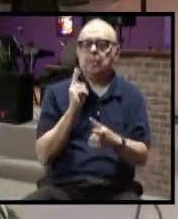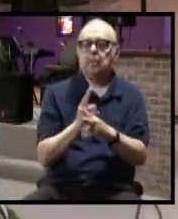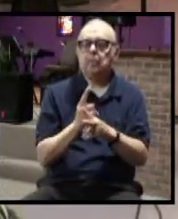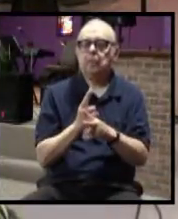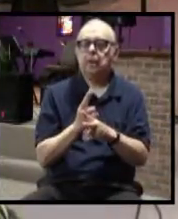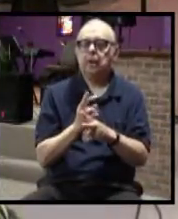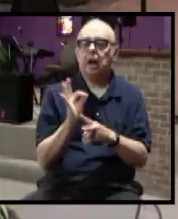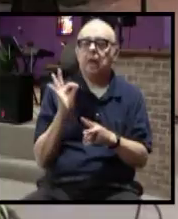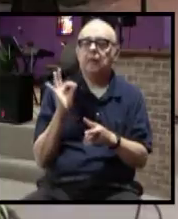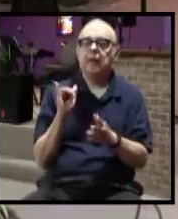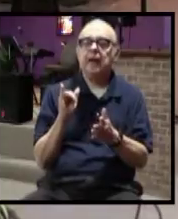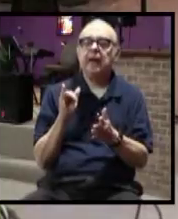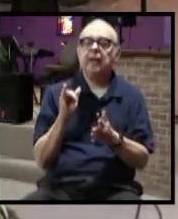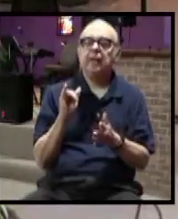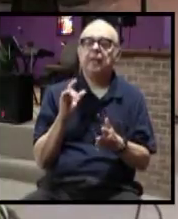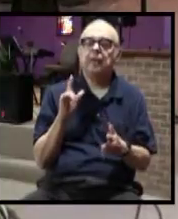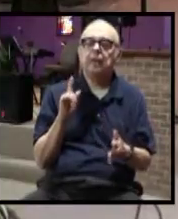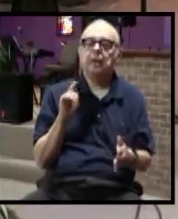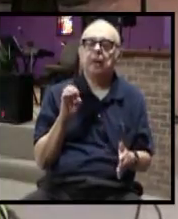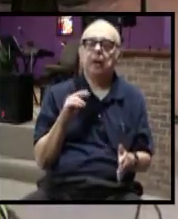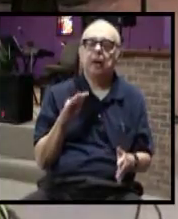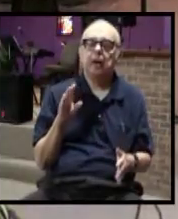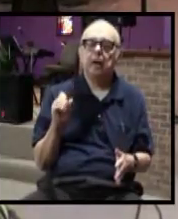God will take care of the needs.